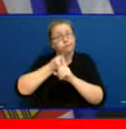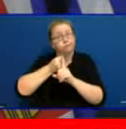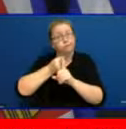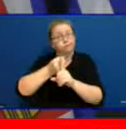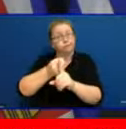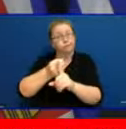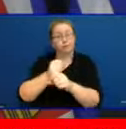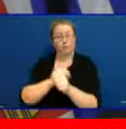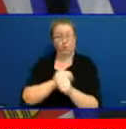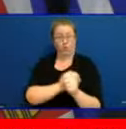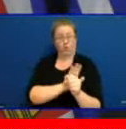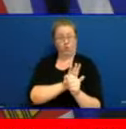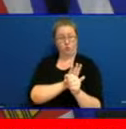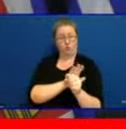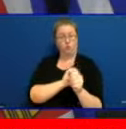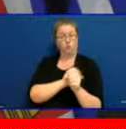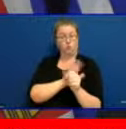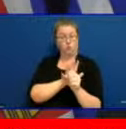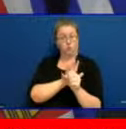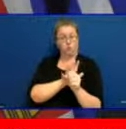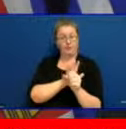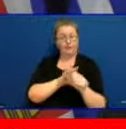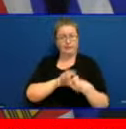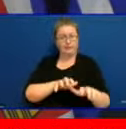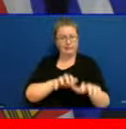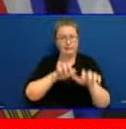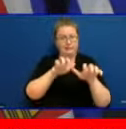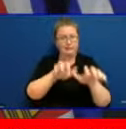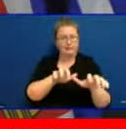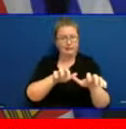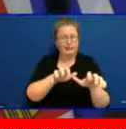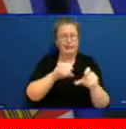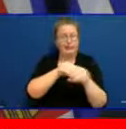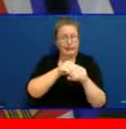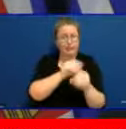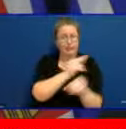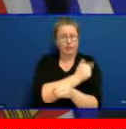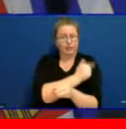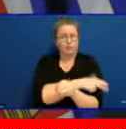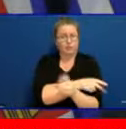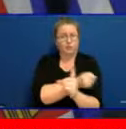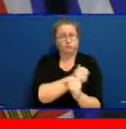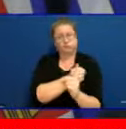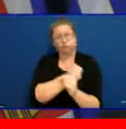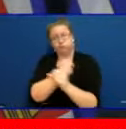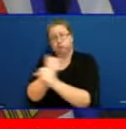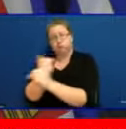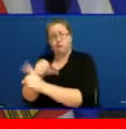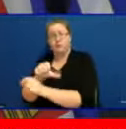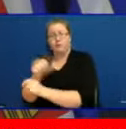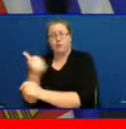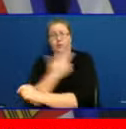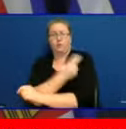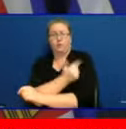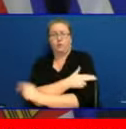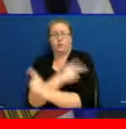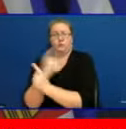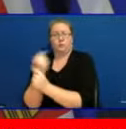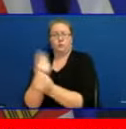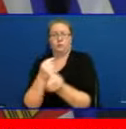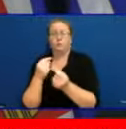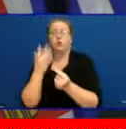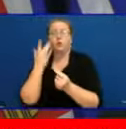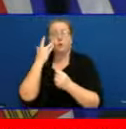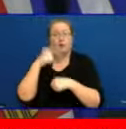anyone in a hospital will tell you this. COVID-19 profoundly affects one's capacity to do everything